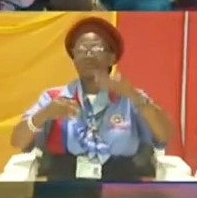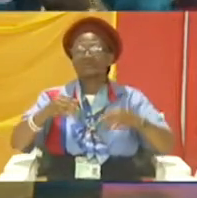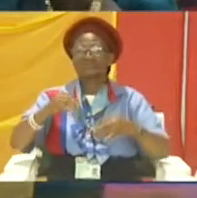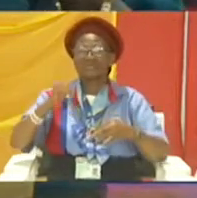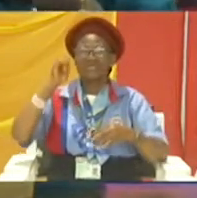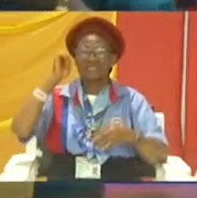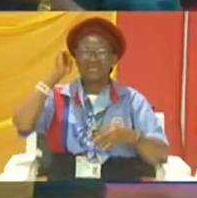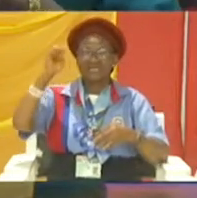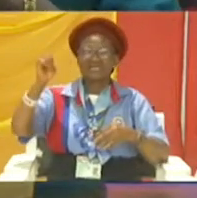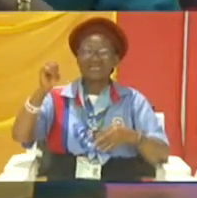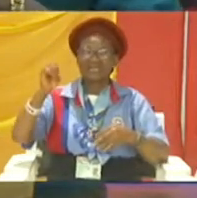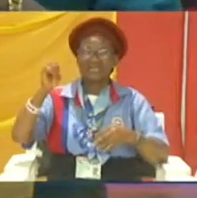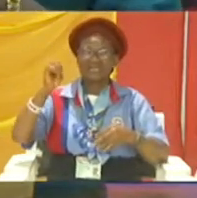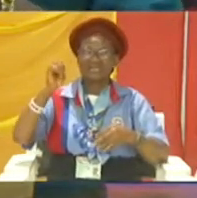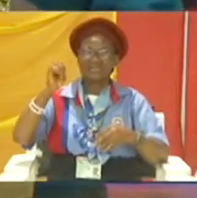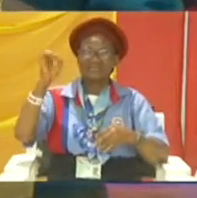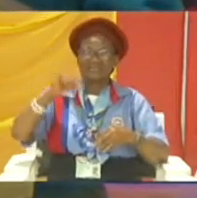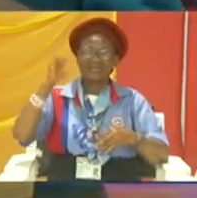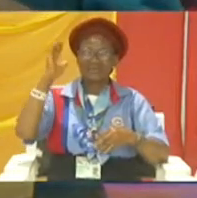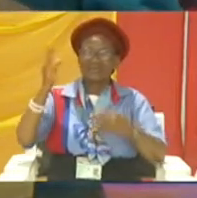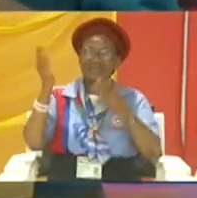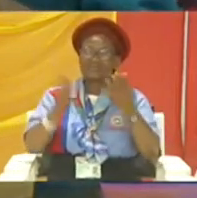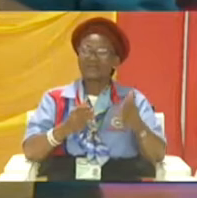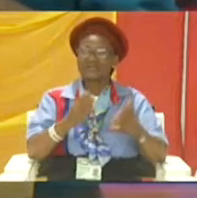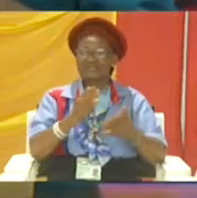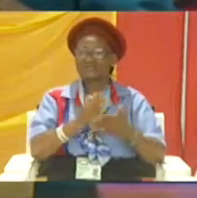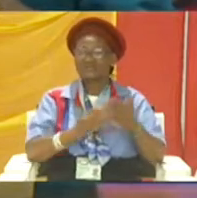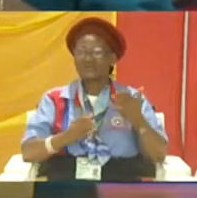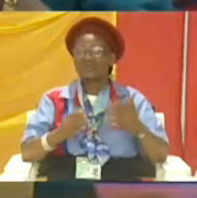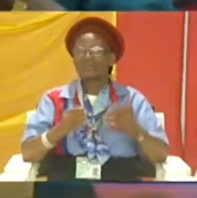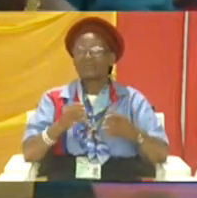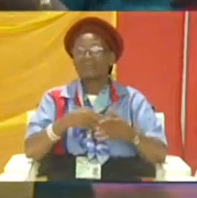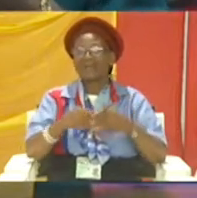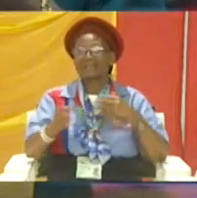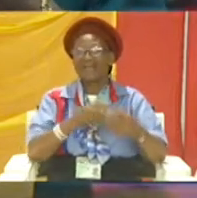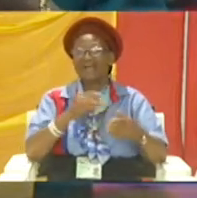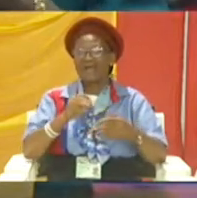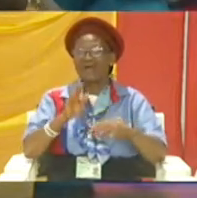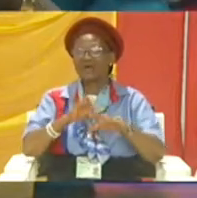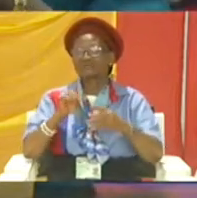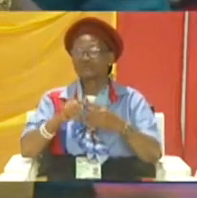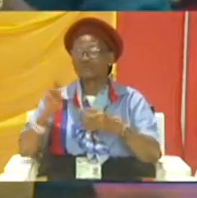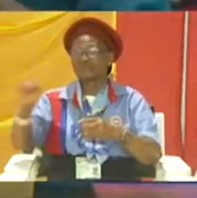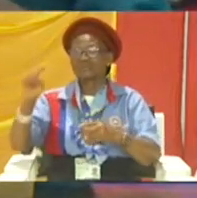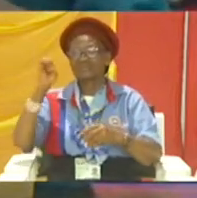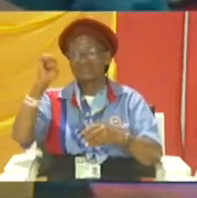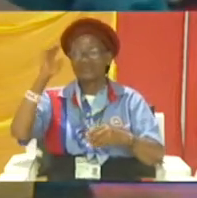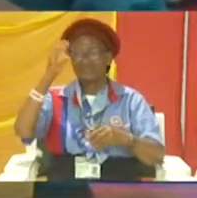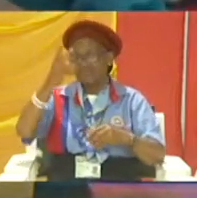they would bring a case to him. He would be lying